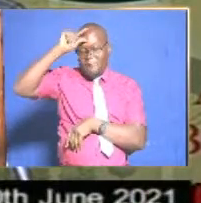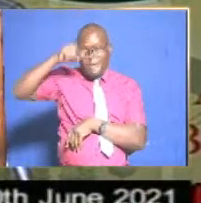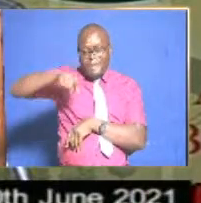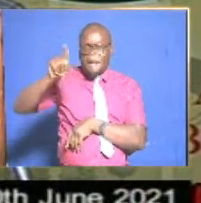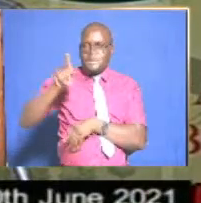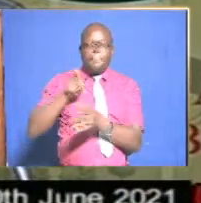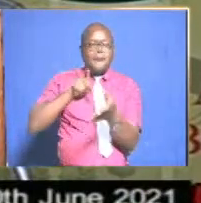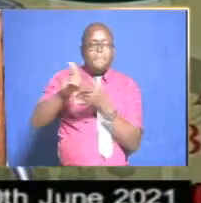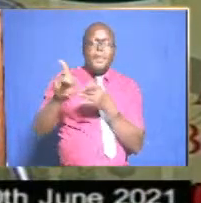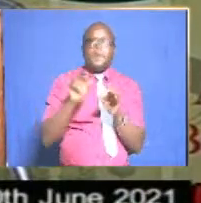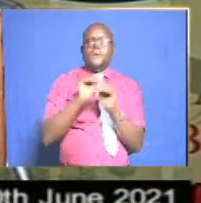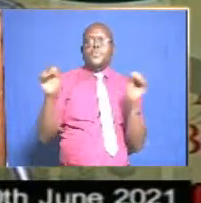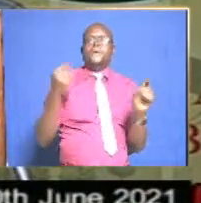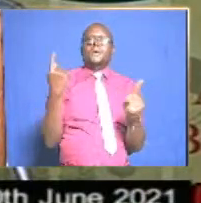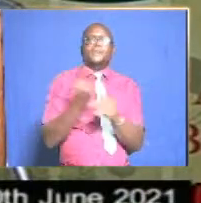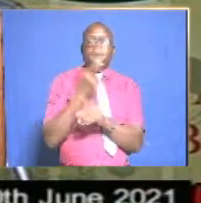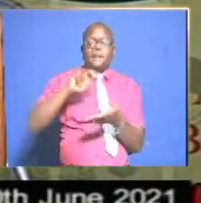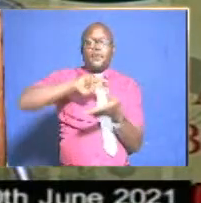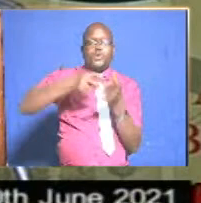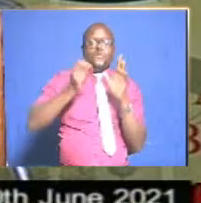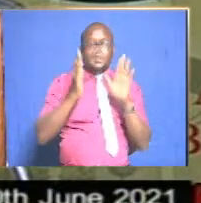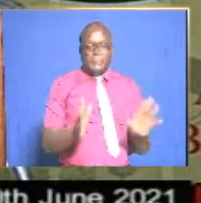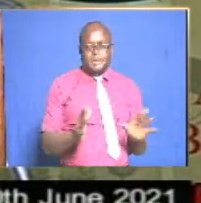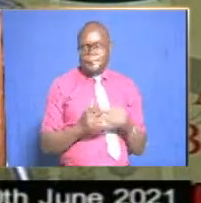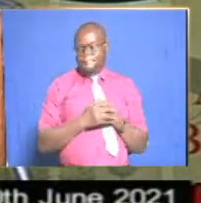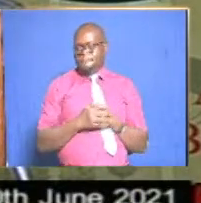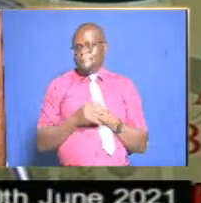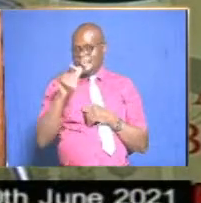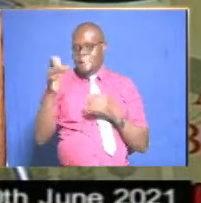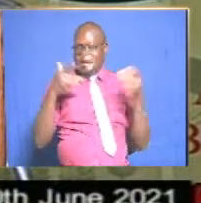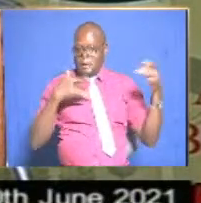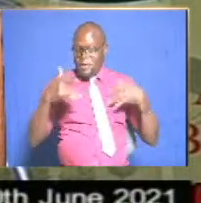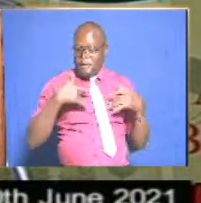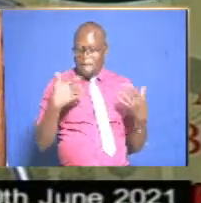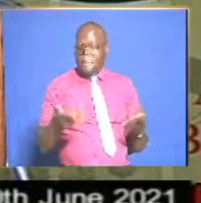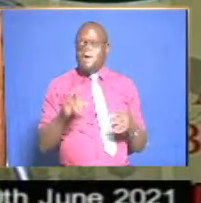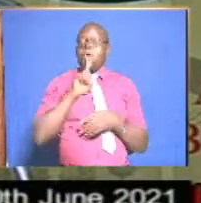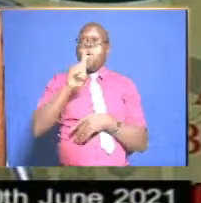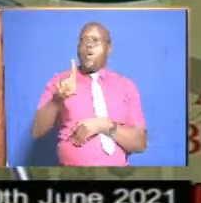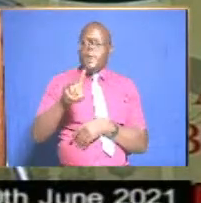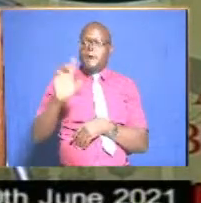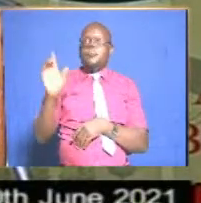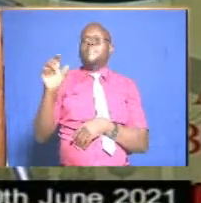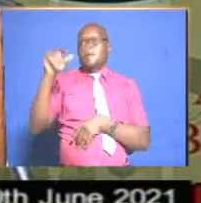owe various suppliers huge amounts. In this regard, I direct government